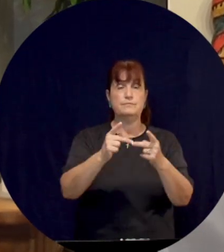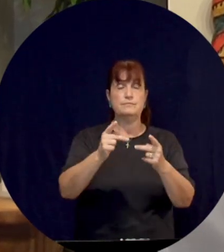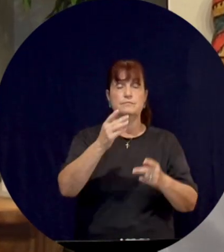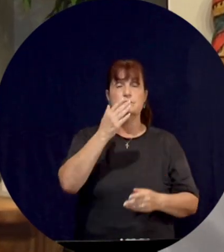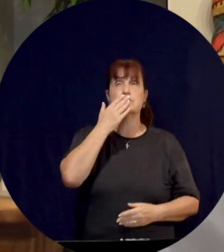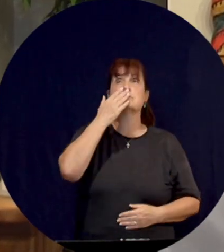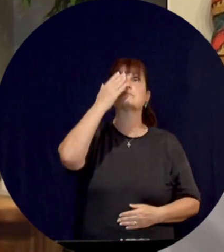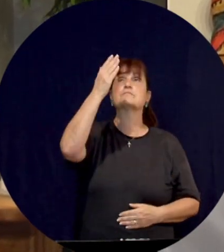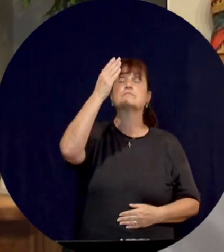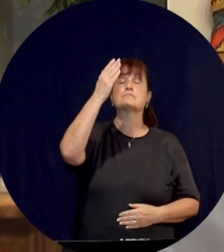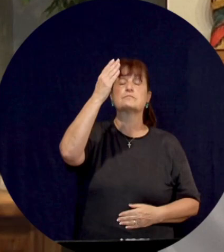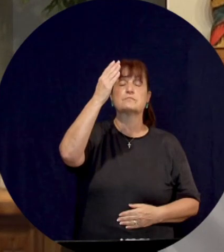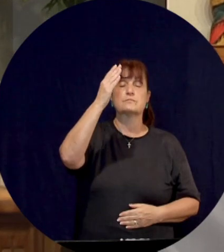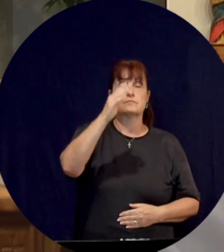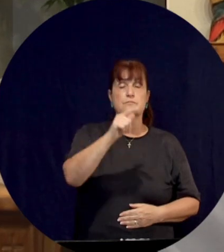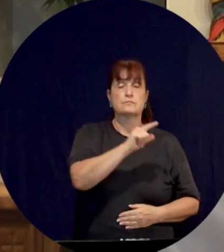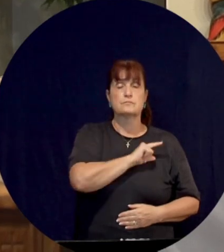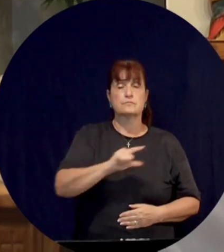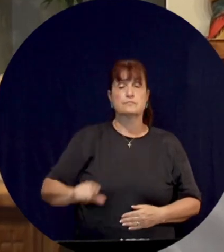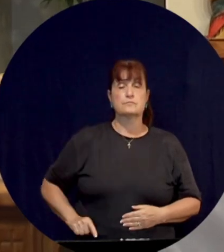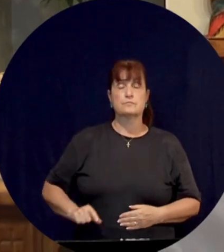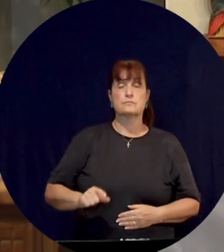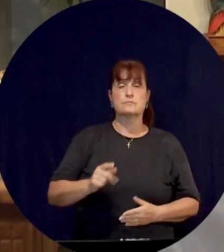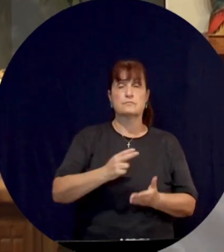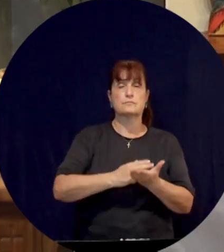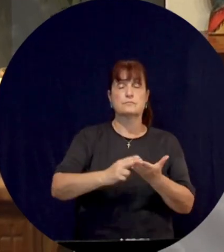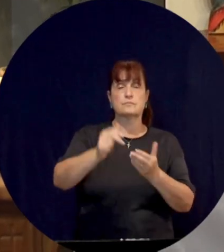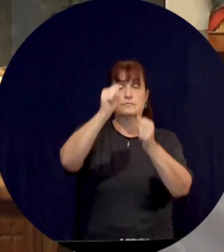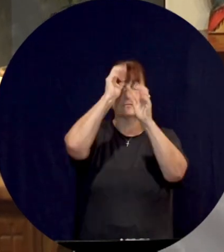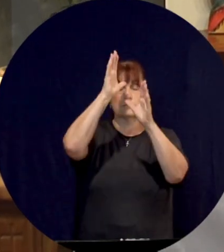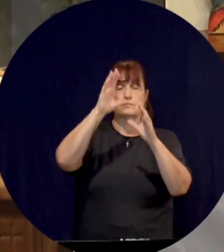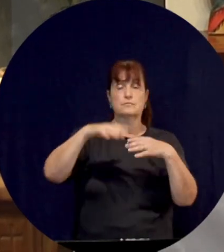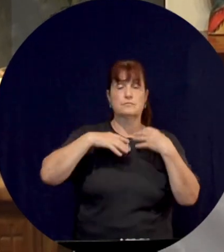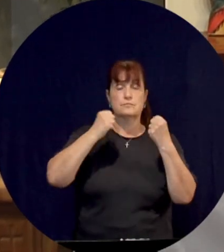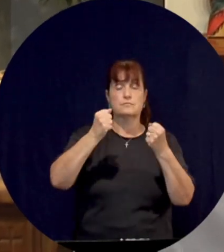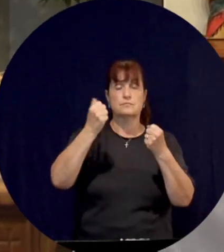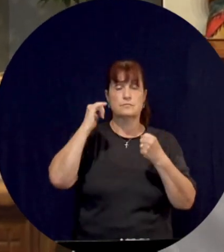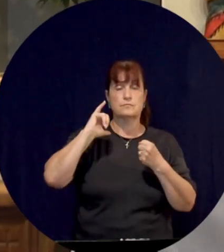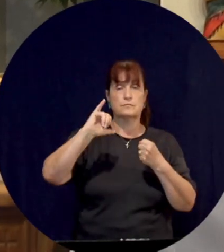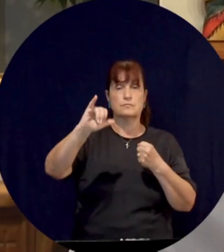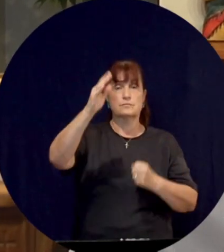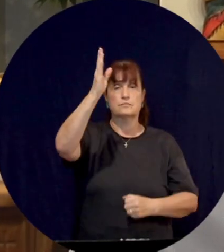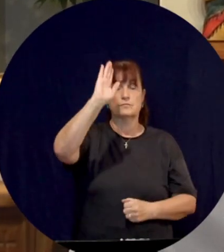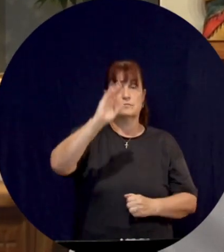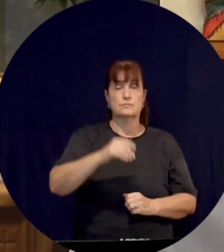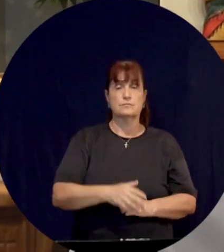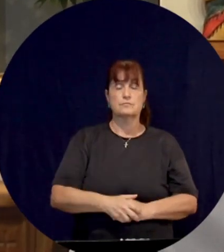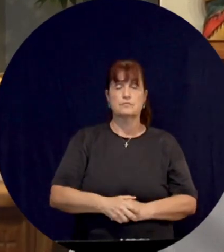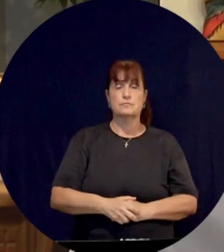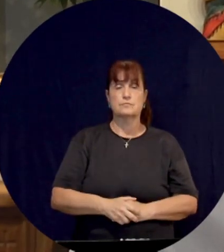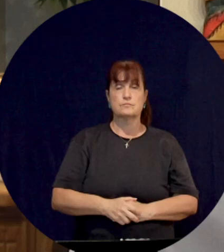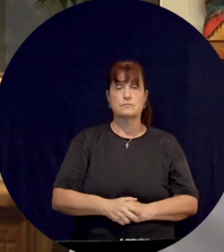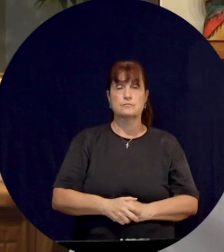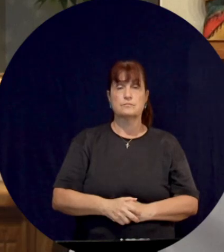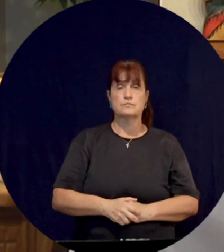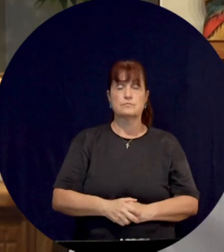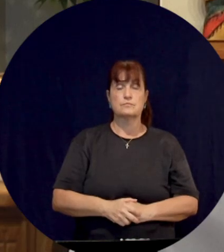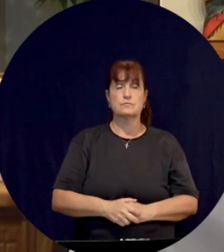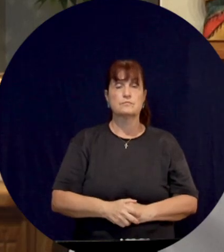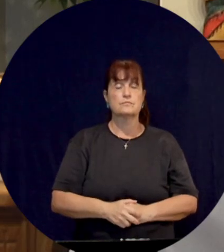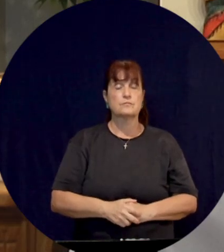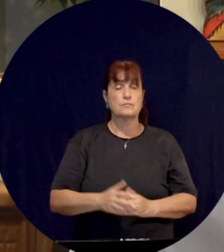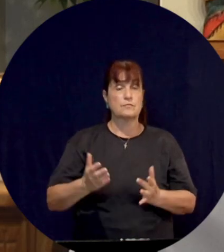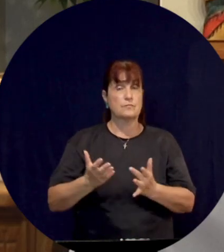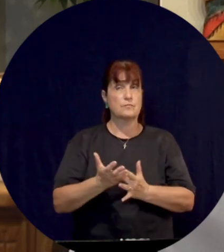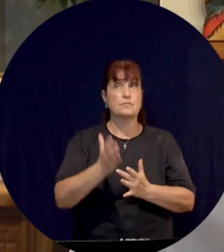always and everywhere to give you thanks, Lord, Holy Father, Almighty and Eternal God. For just